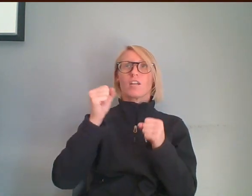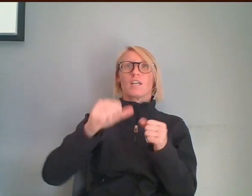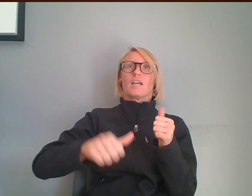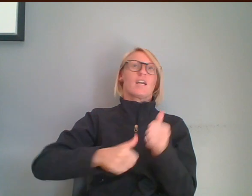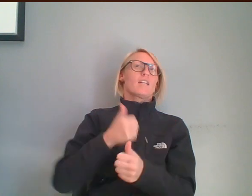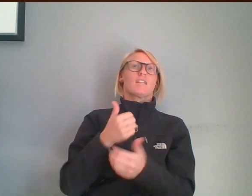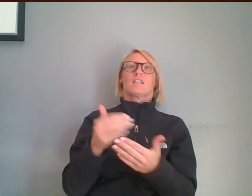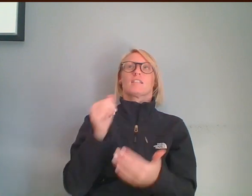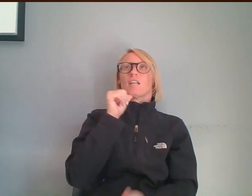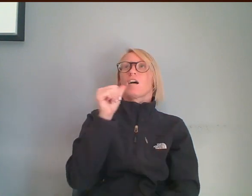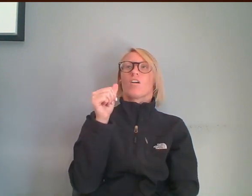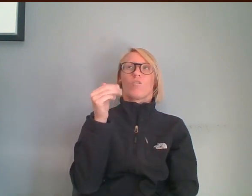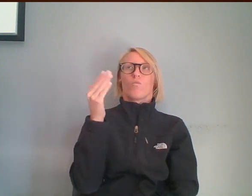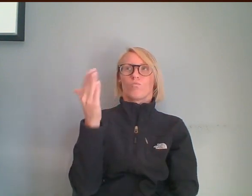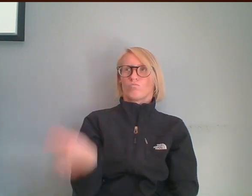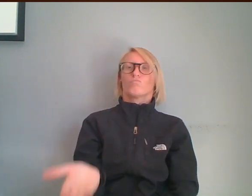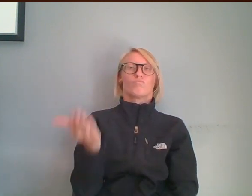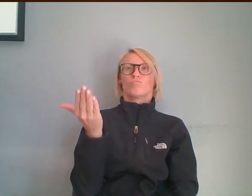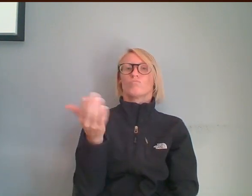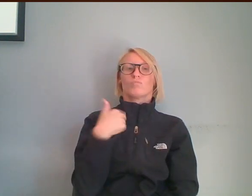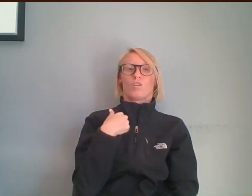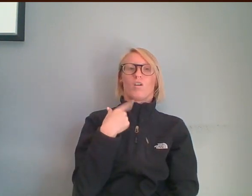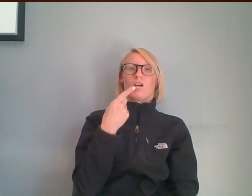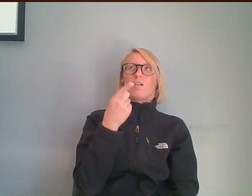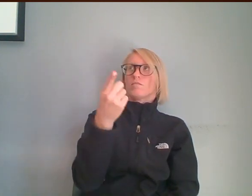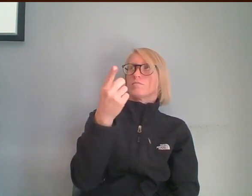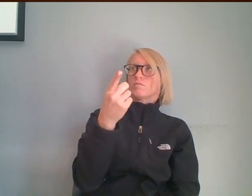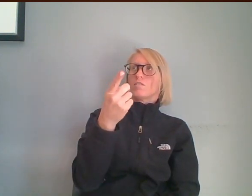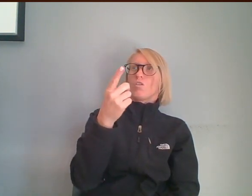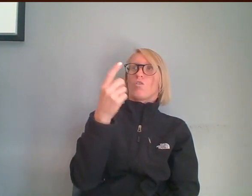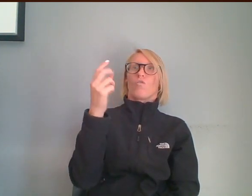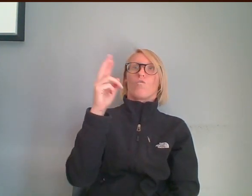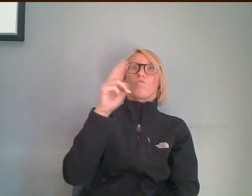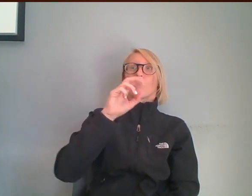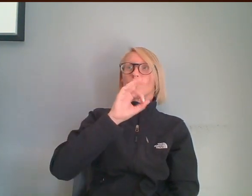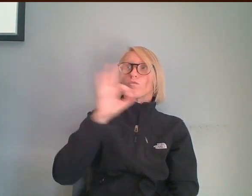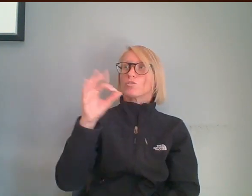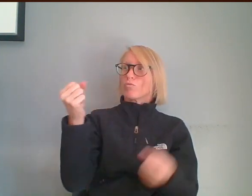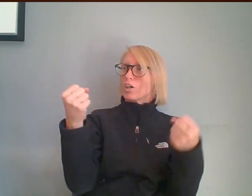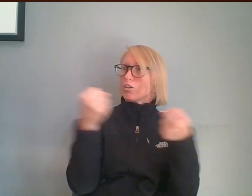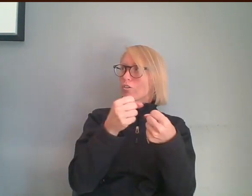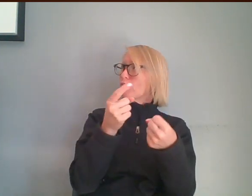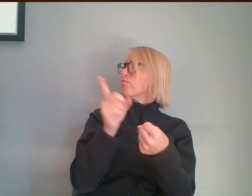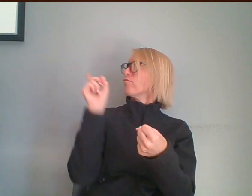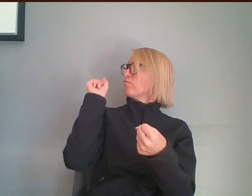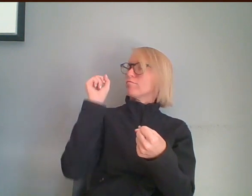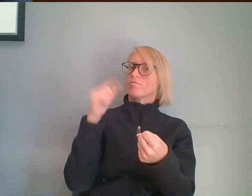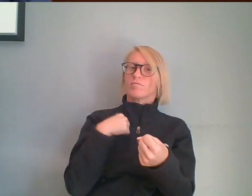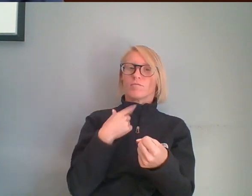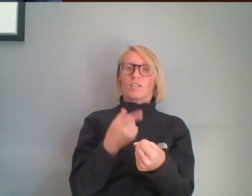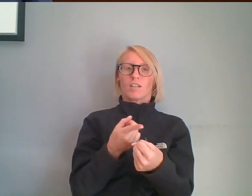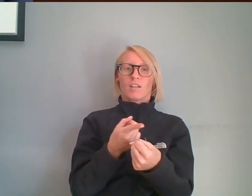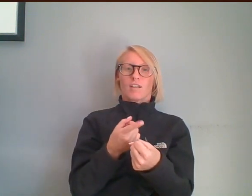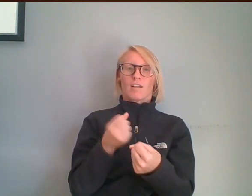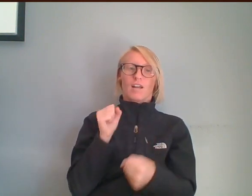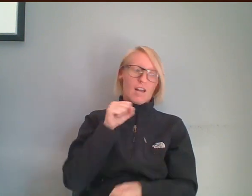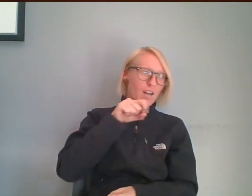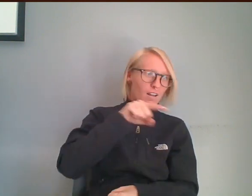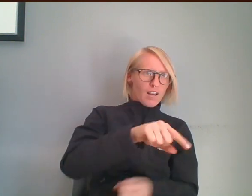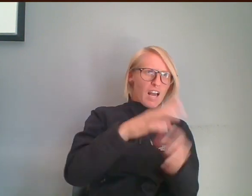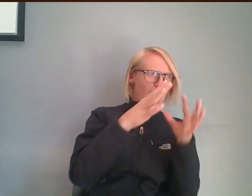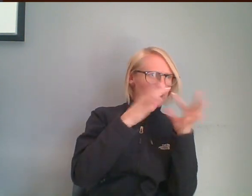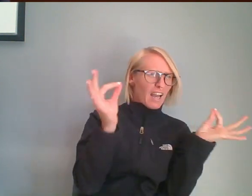are. So I might point to this and say refrigerator. I might point to this and say